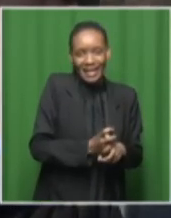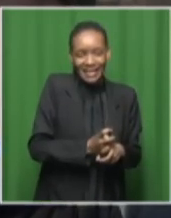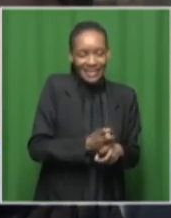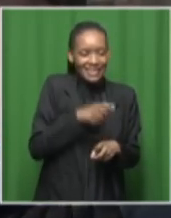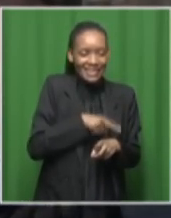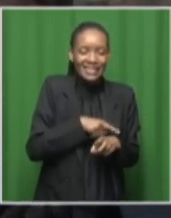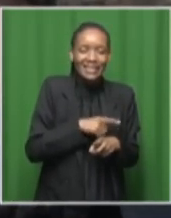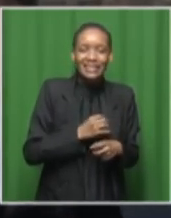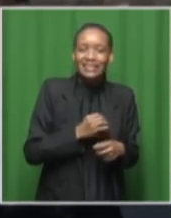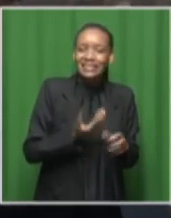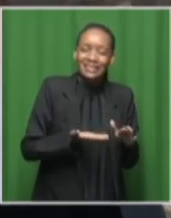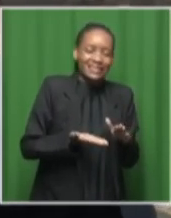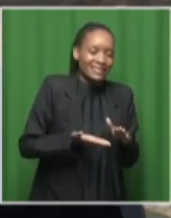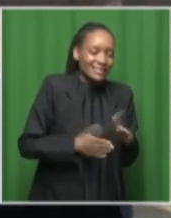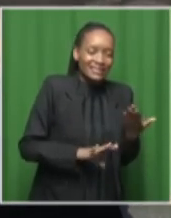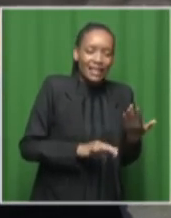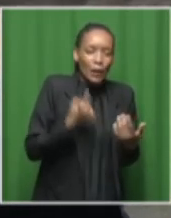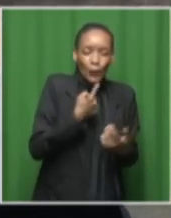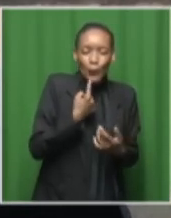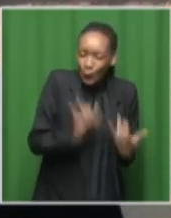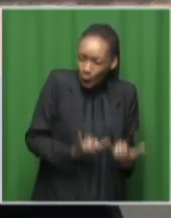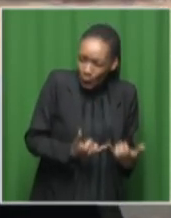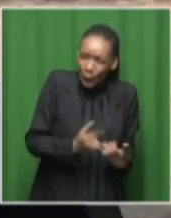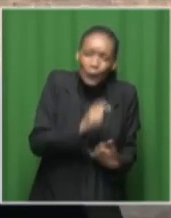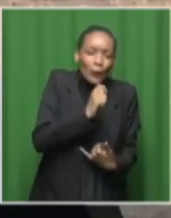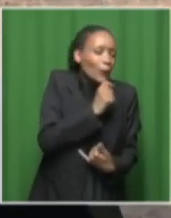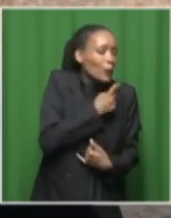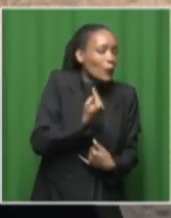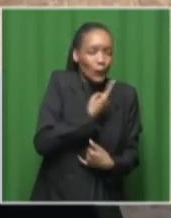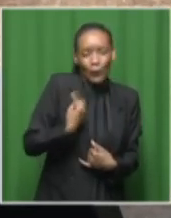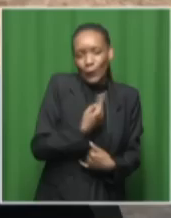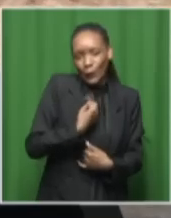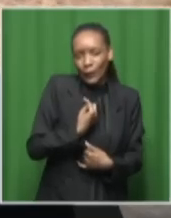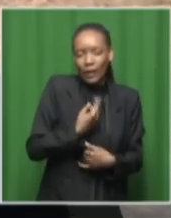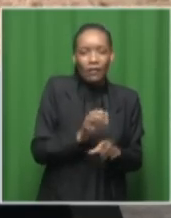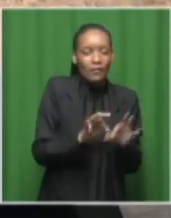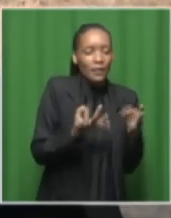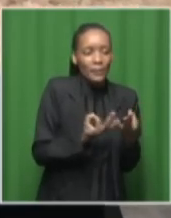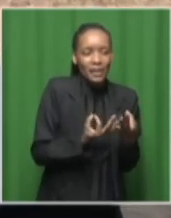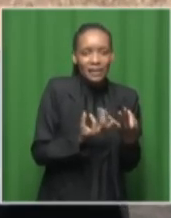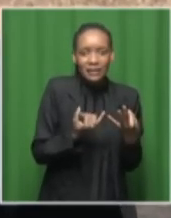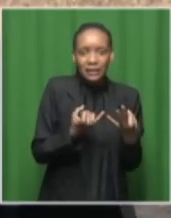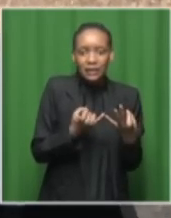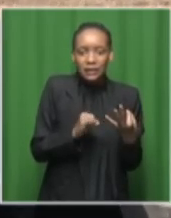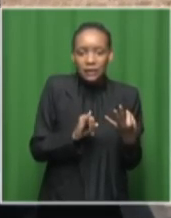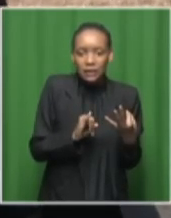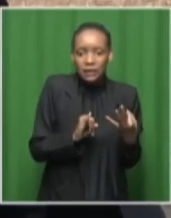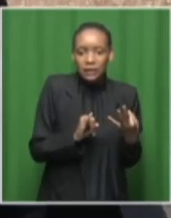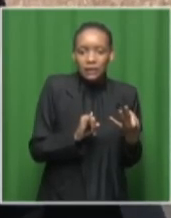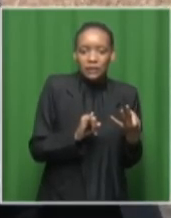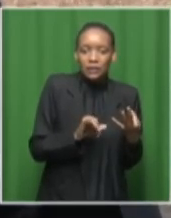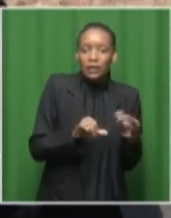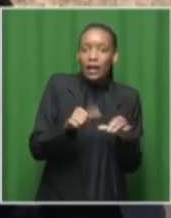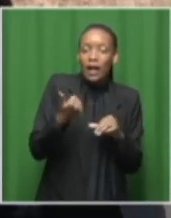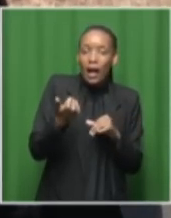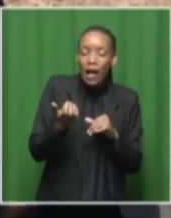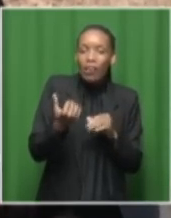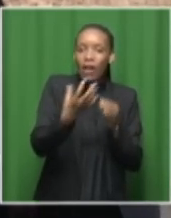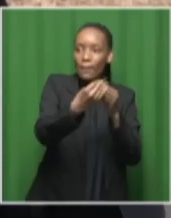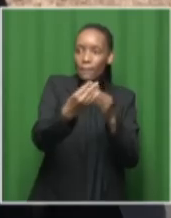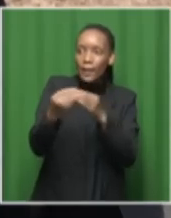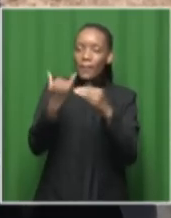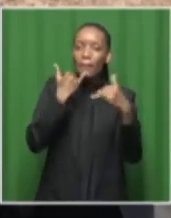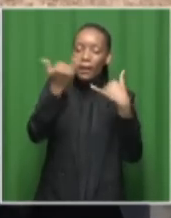talking about, Vusi, in the early hours of this morning. So the family is still sharing the news with other family